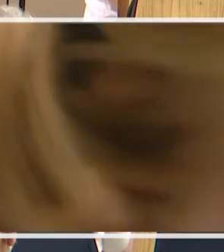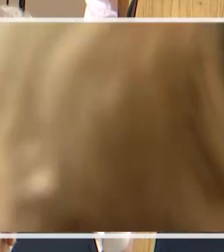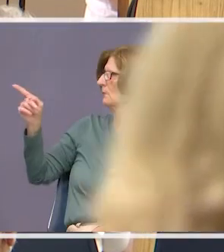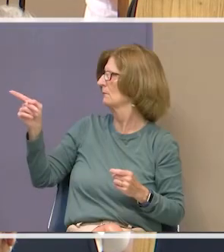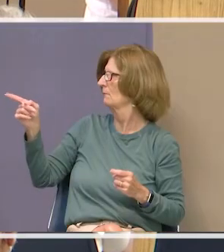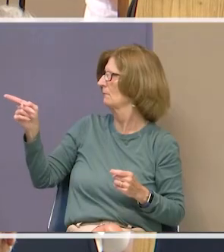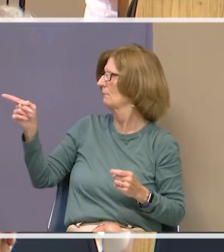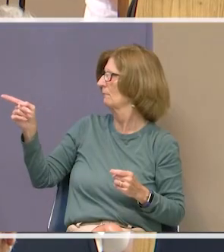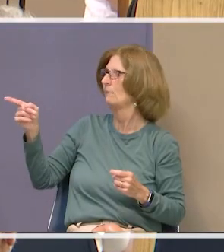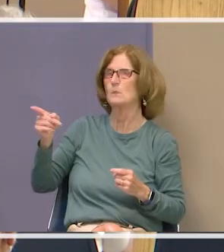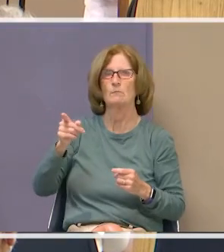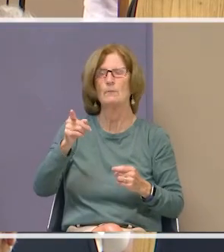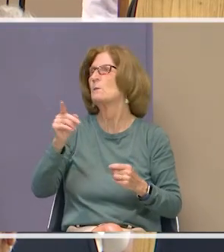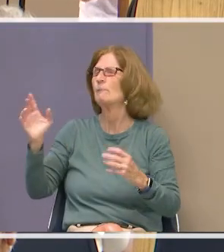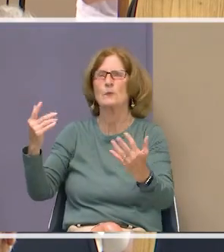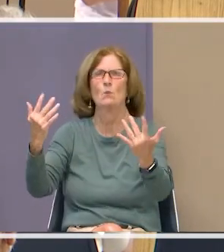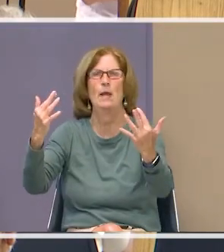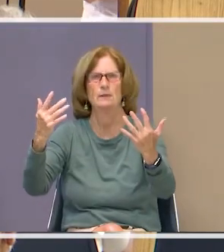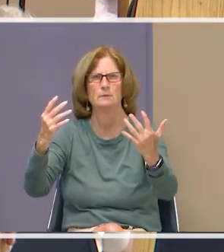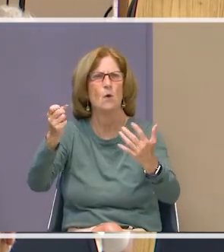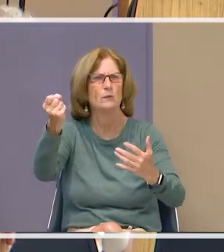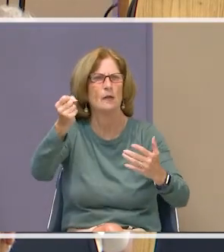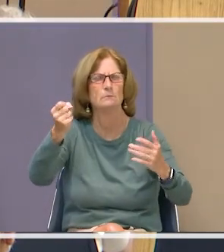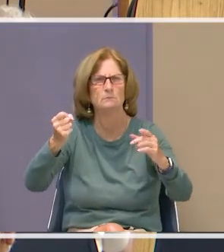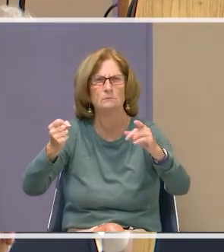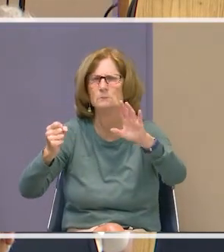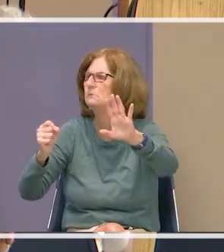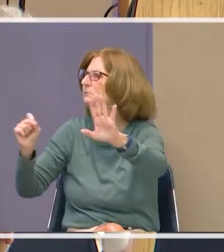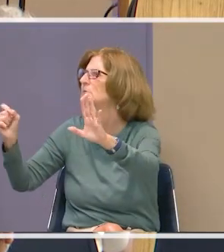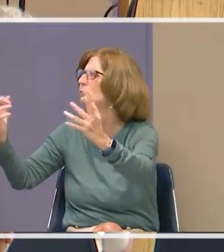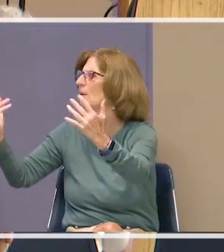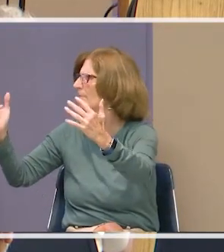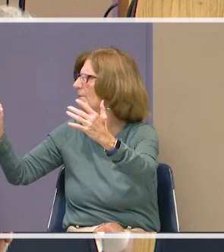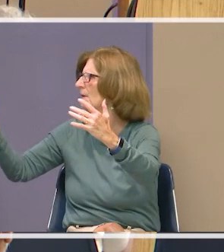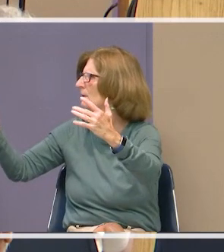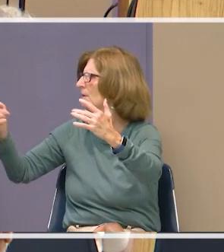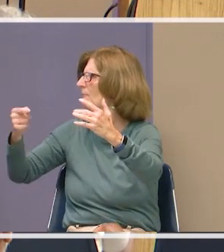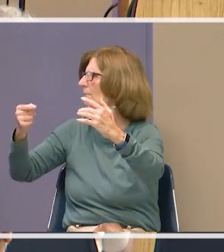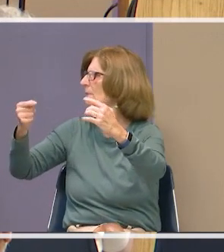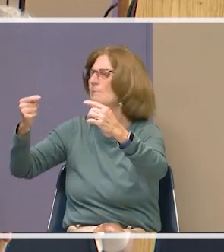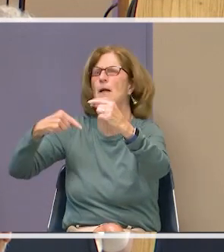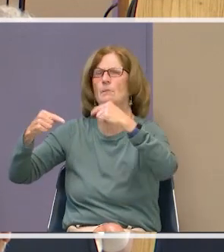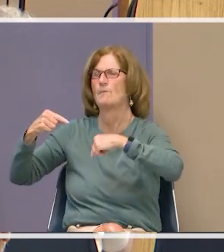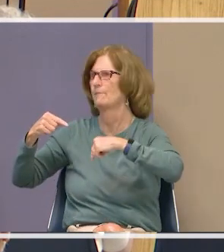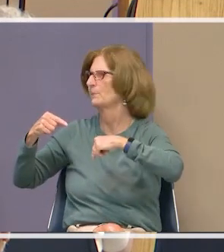No, the church is pretty. Don't mess it up. Wait, hold on here. Okay, so let's back it up.